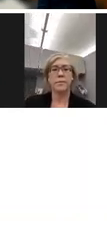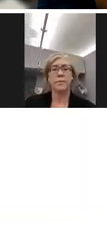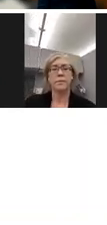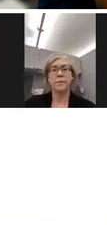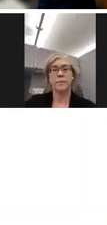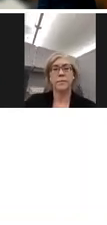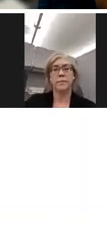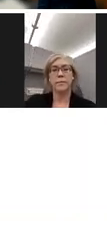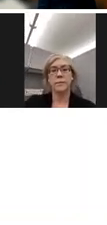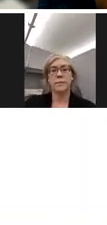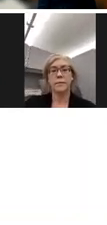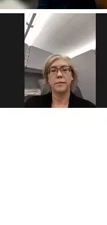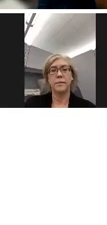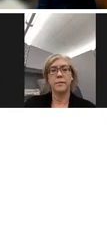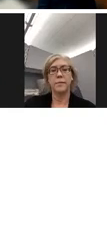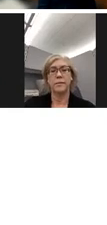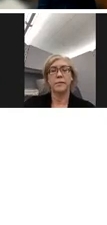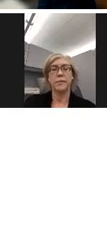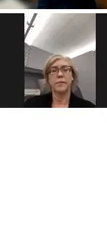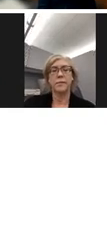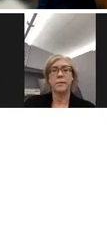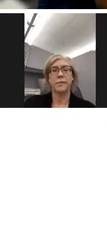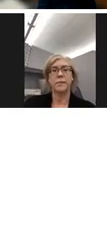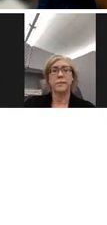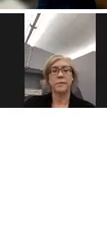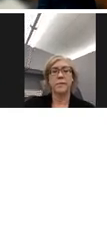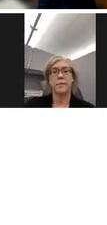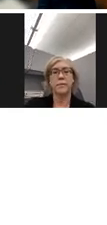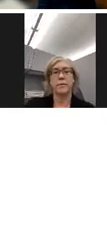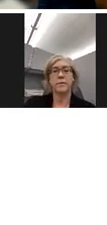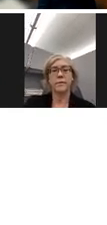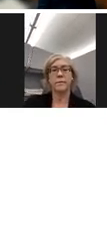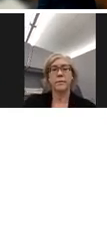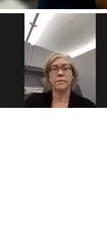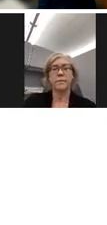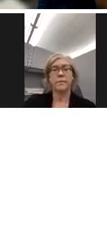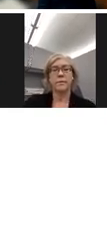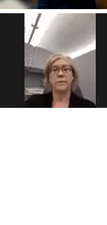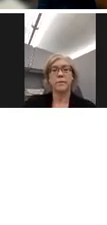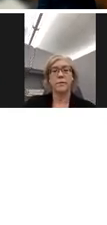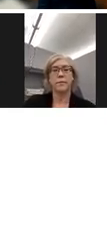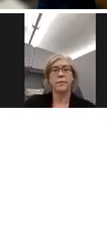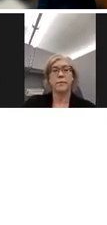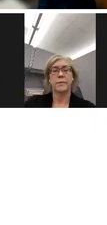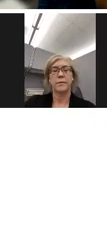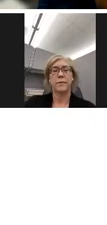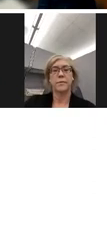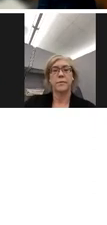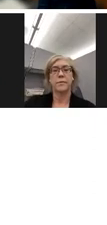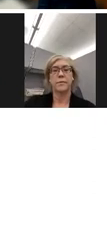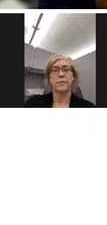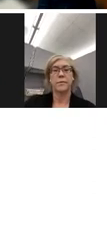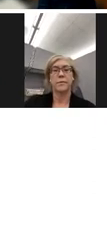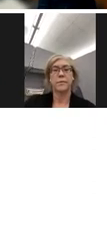cross systems collaboration, thereby creating more entry points for individuals with disabilities. To practice and promote cultural